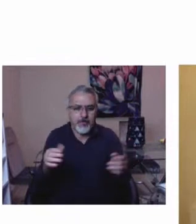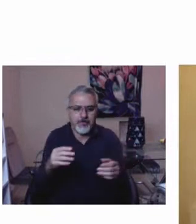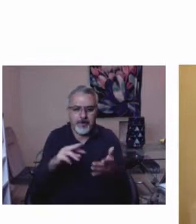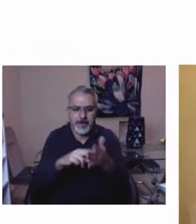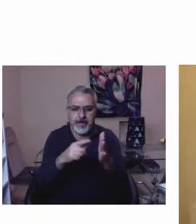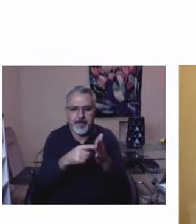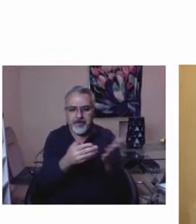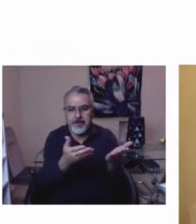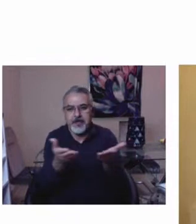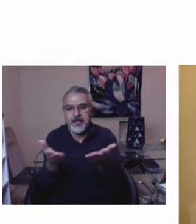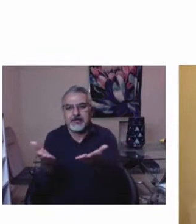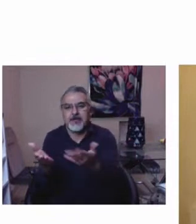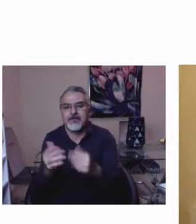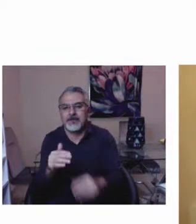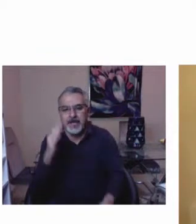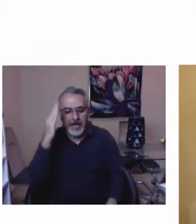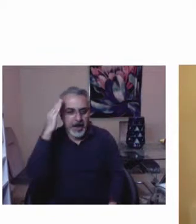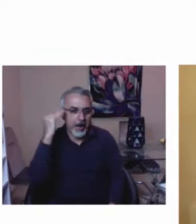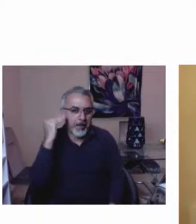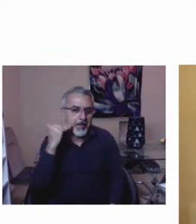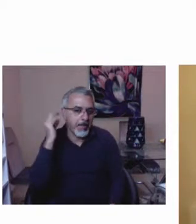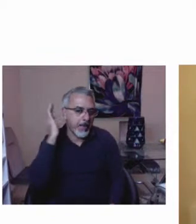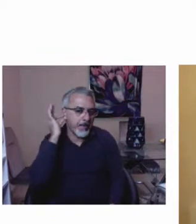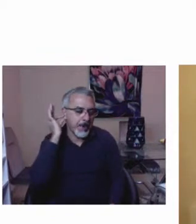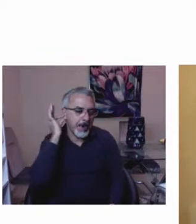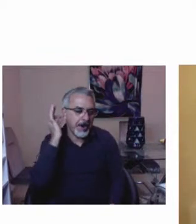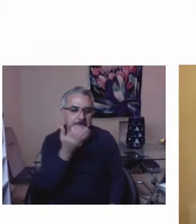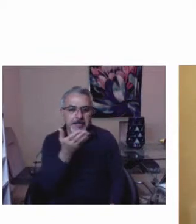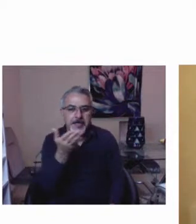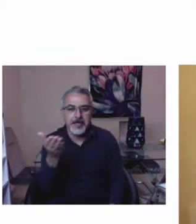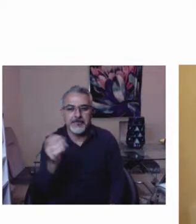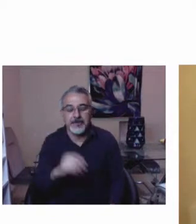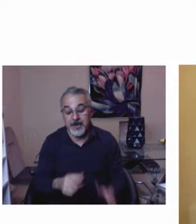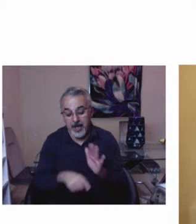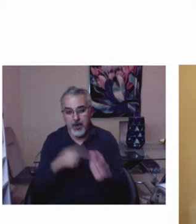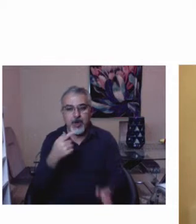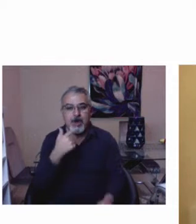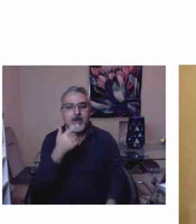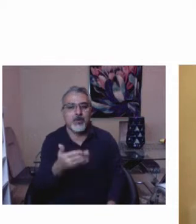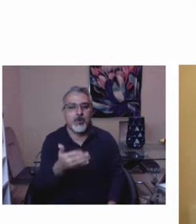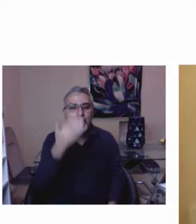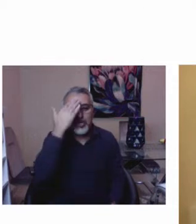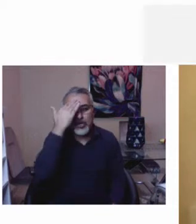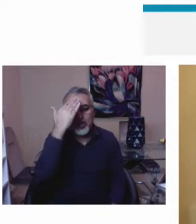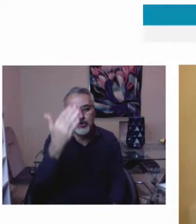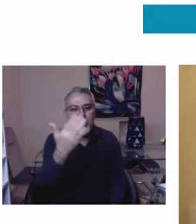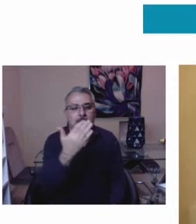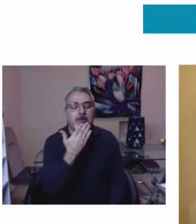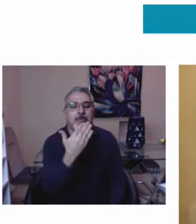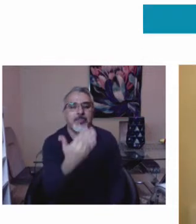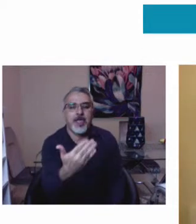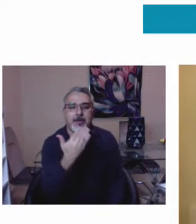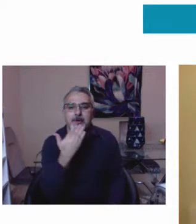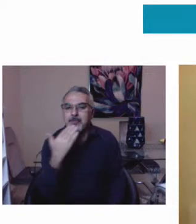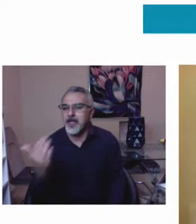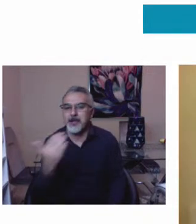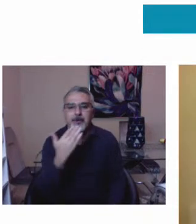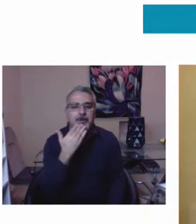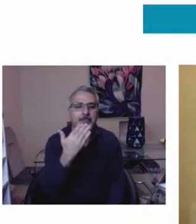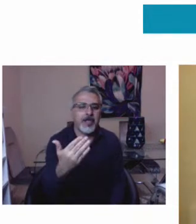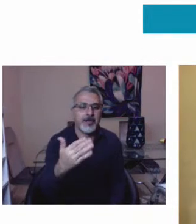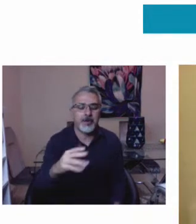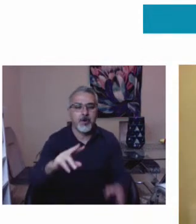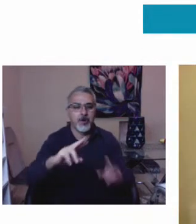for organizing this conference. Different stakeholders, such a big pleasure to be here today. So I'd like to start with saying